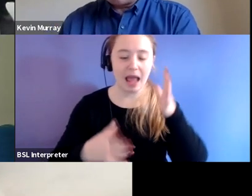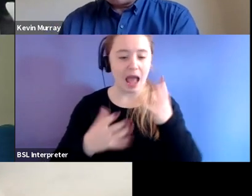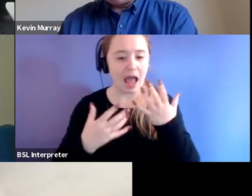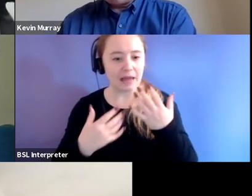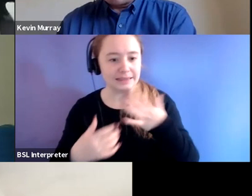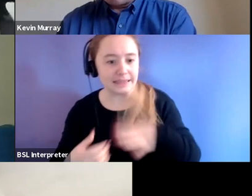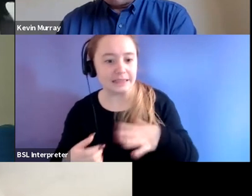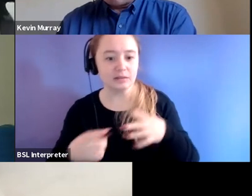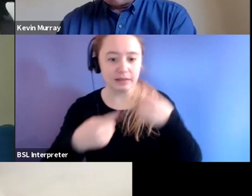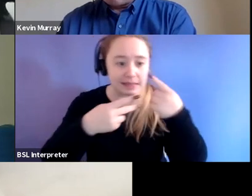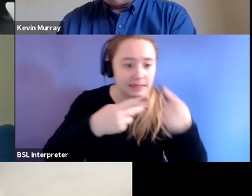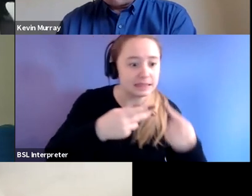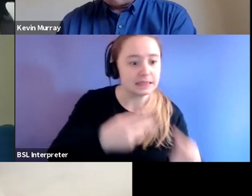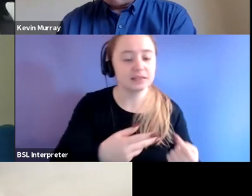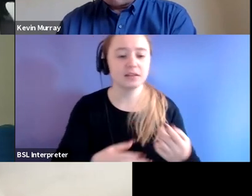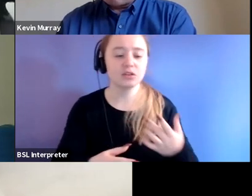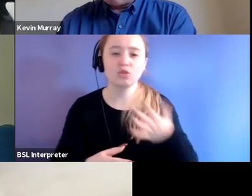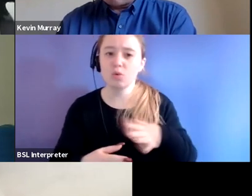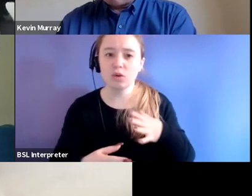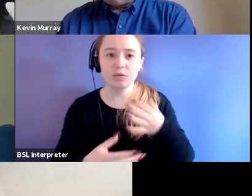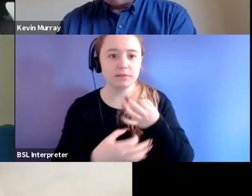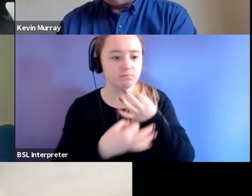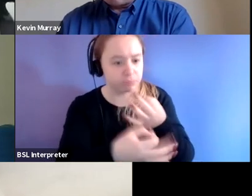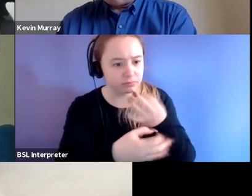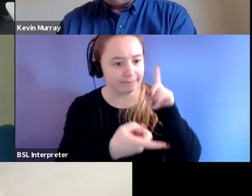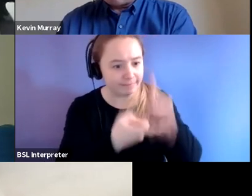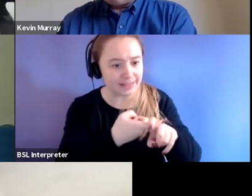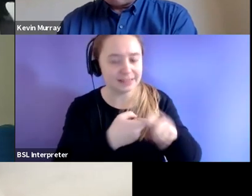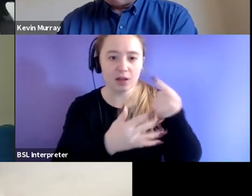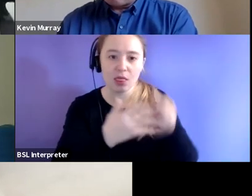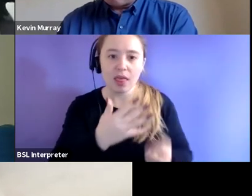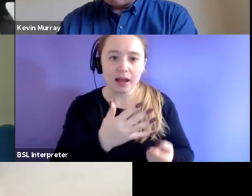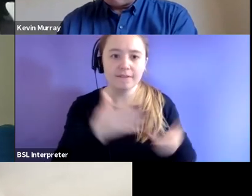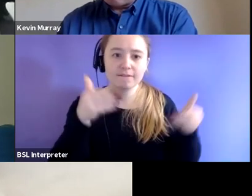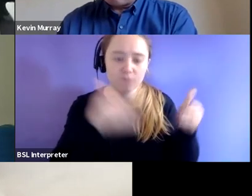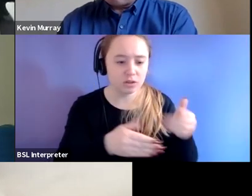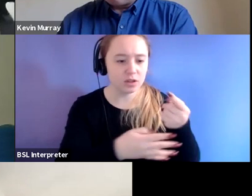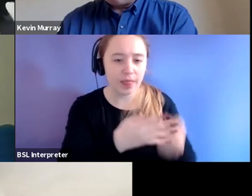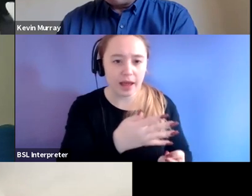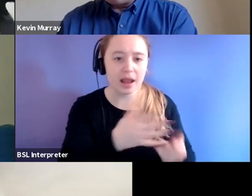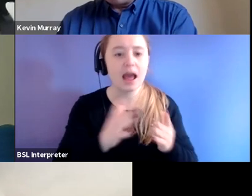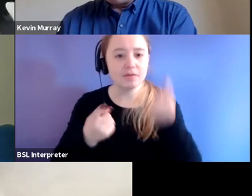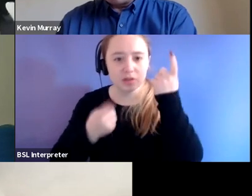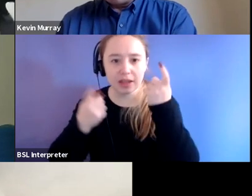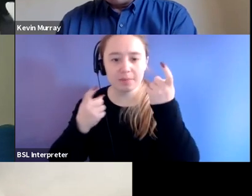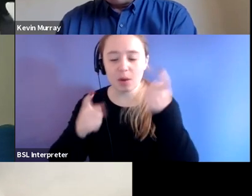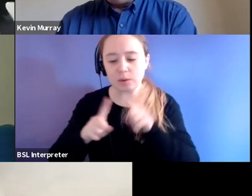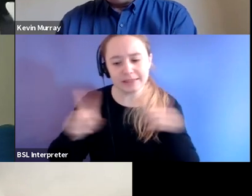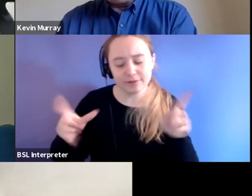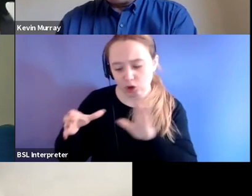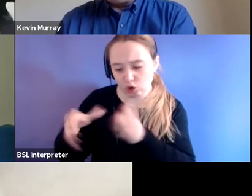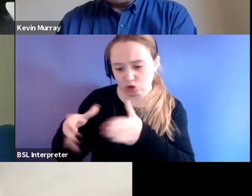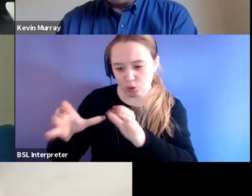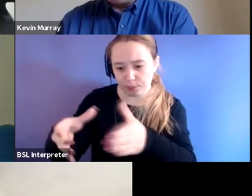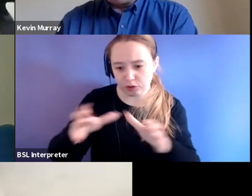local shops and this and that. It has to have those things, and to think about all of the population groups, and that is